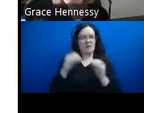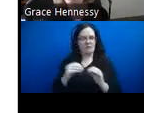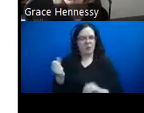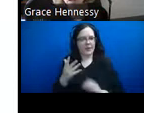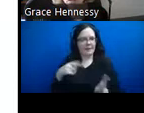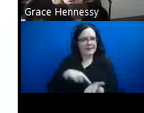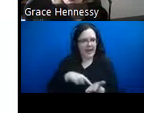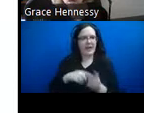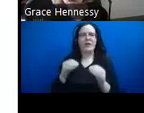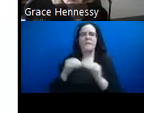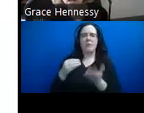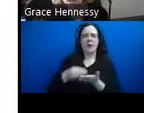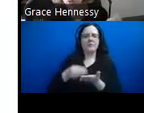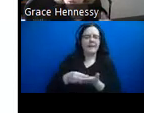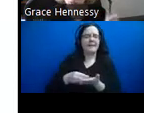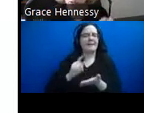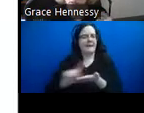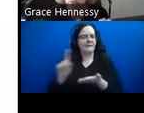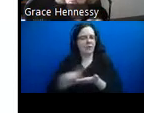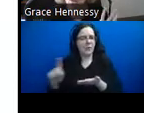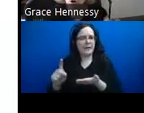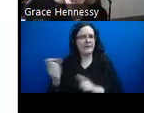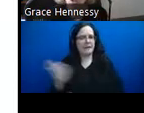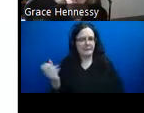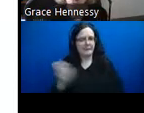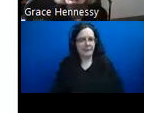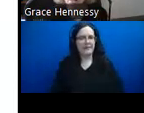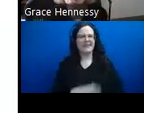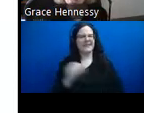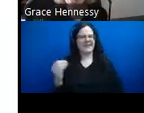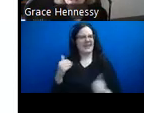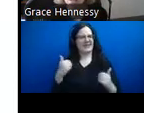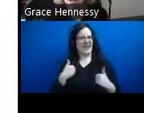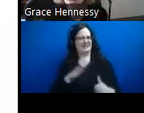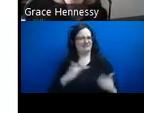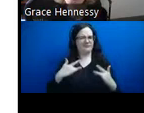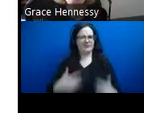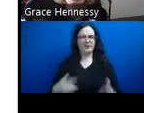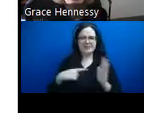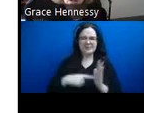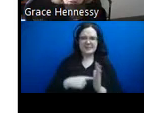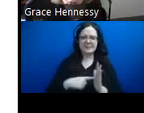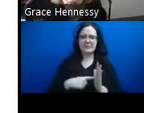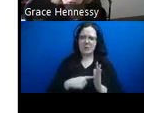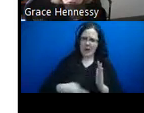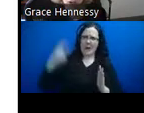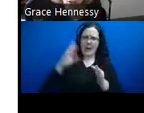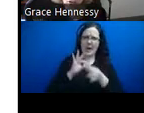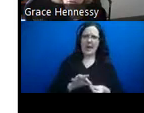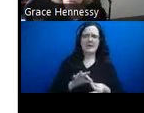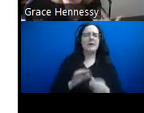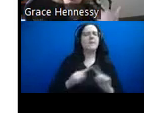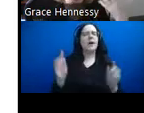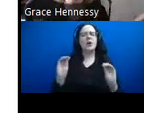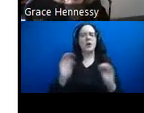gambling, more years of problem gambling, and, quote, depressive symptomatology was highly associated, but no clear connection with major depression.